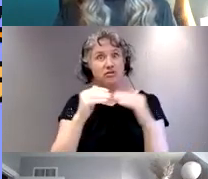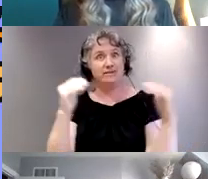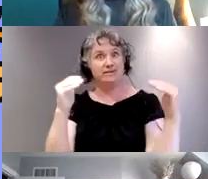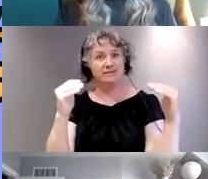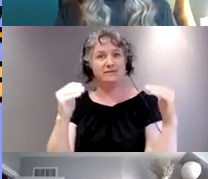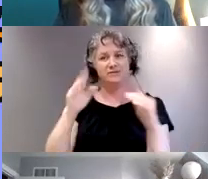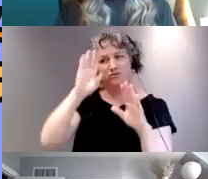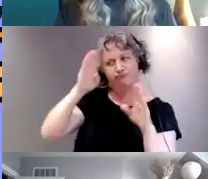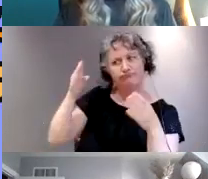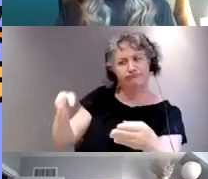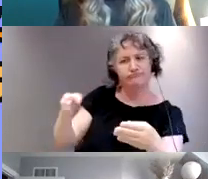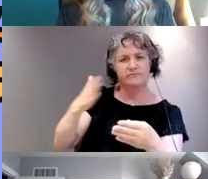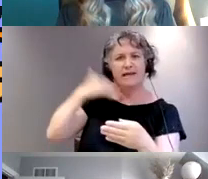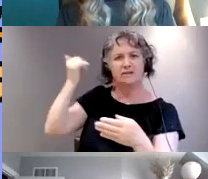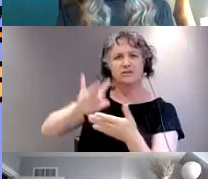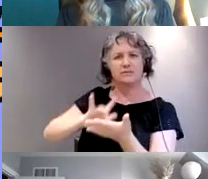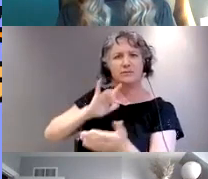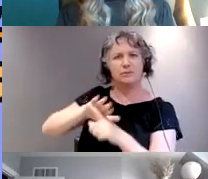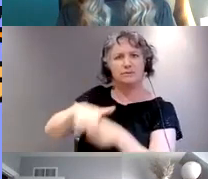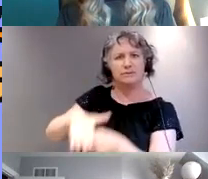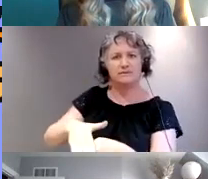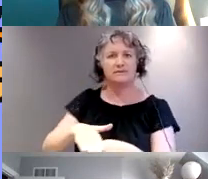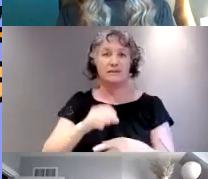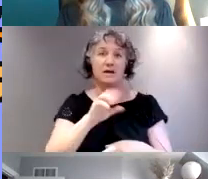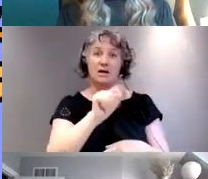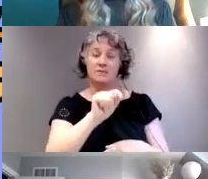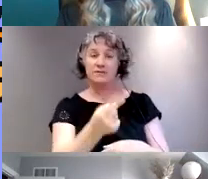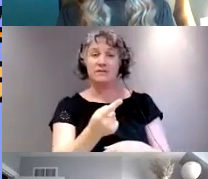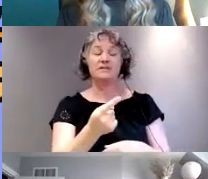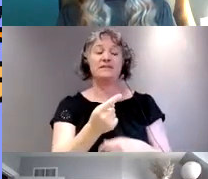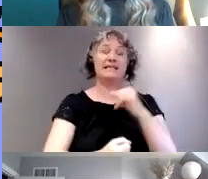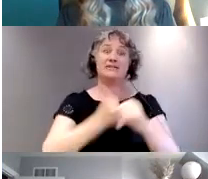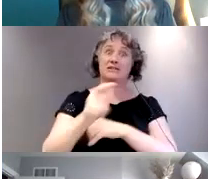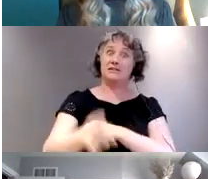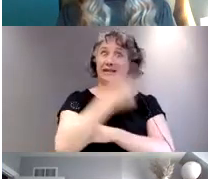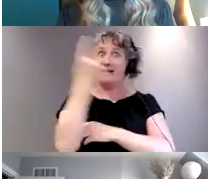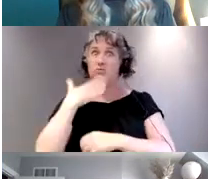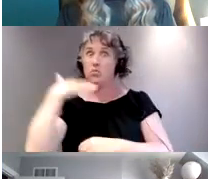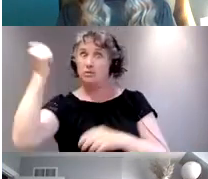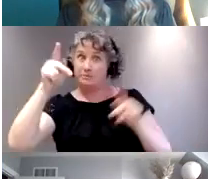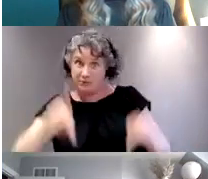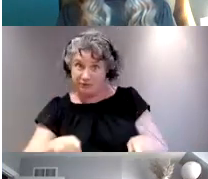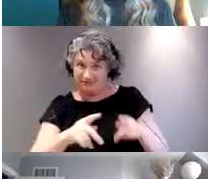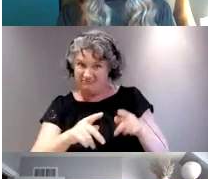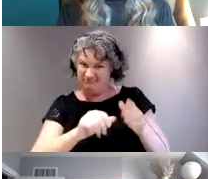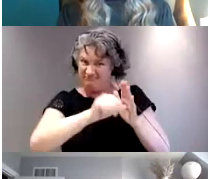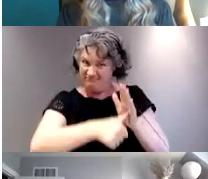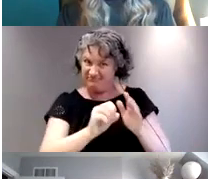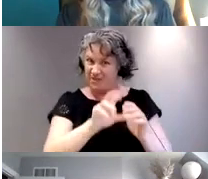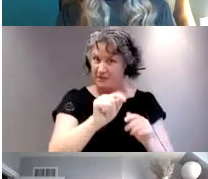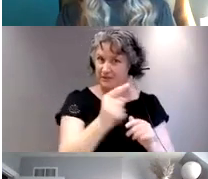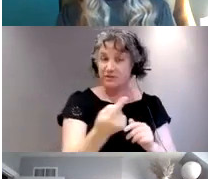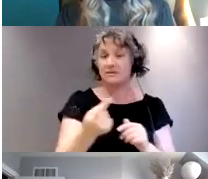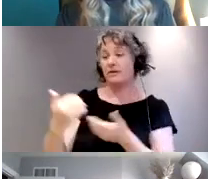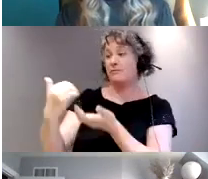forward to that on October 1st, International Day of the Older Person, with our partners at the United Nations.